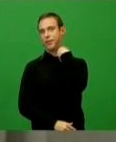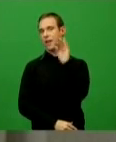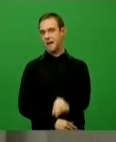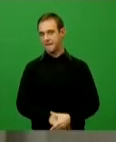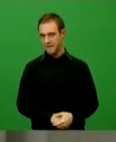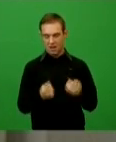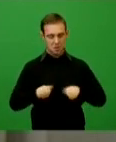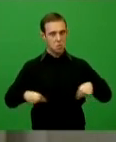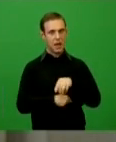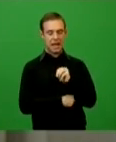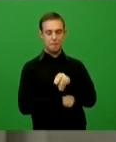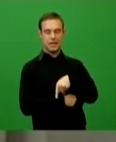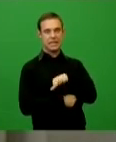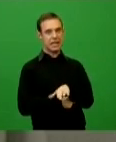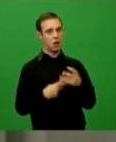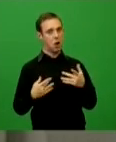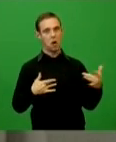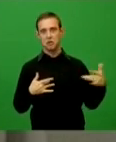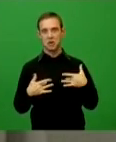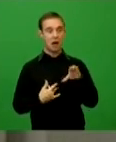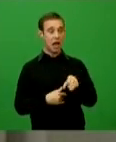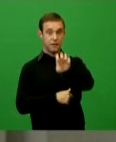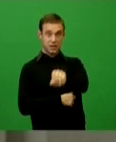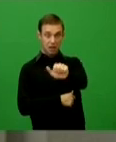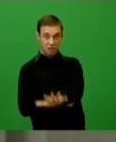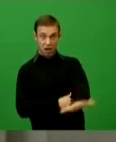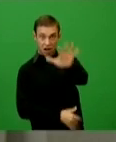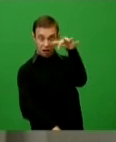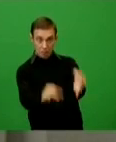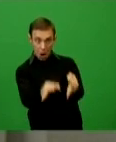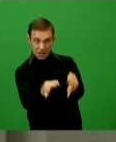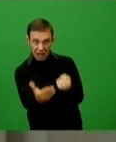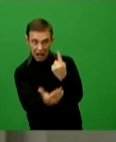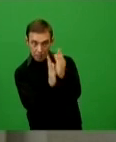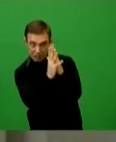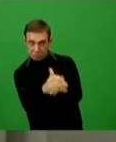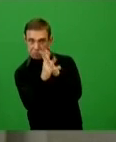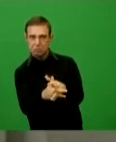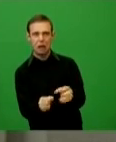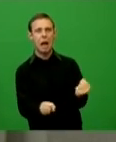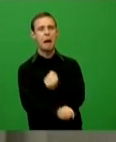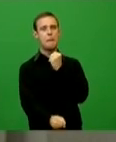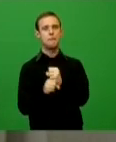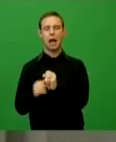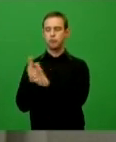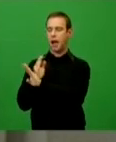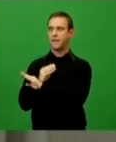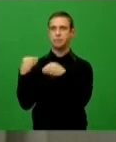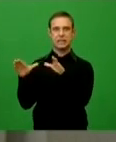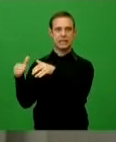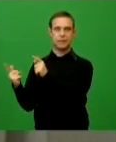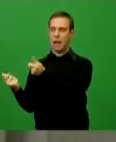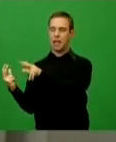MPC is concerned that increased political uncertainty could impact negatively on private sector investment